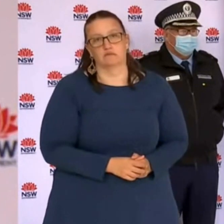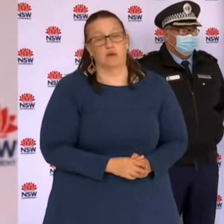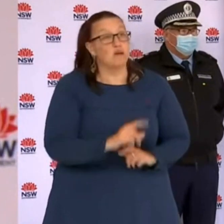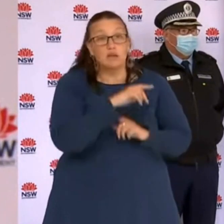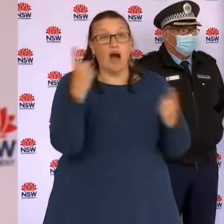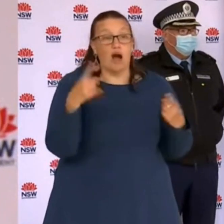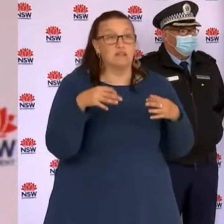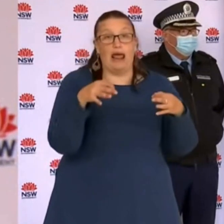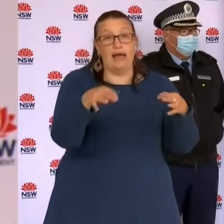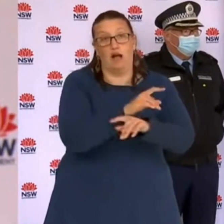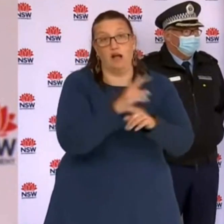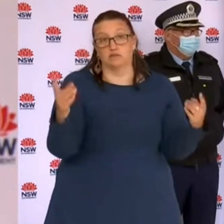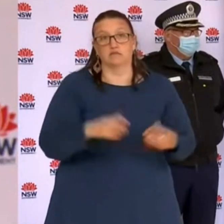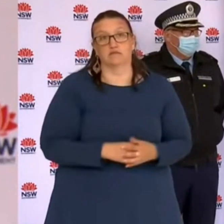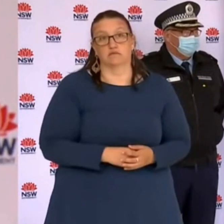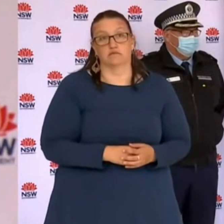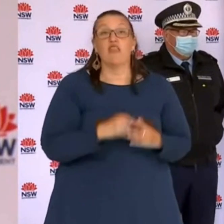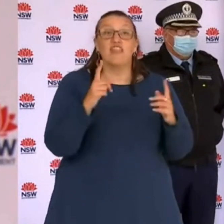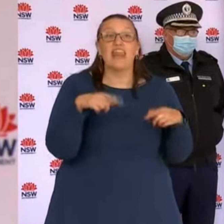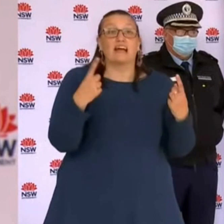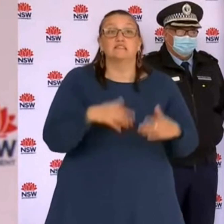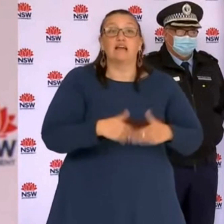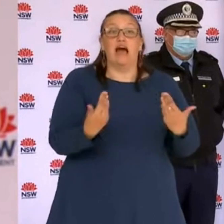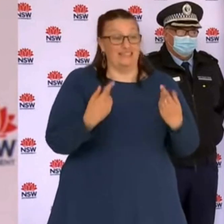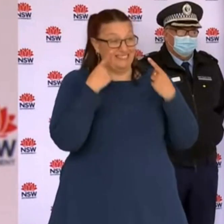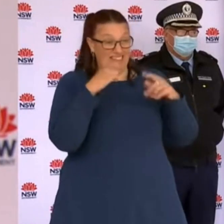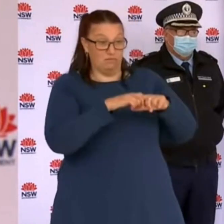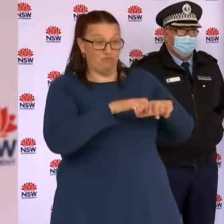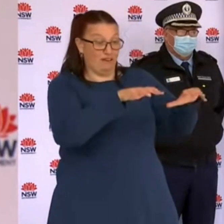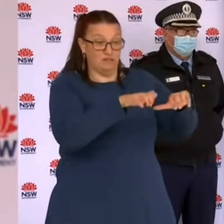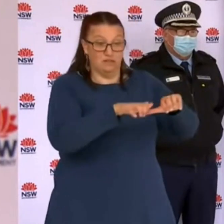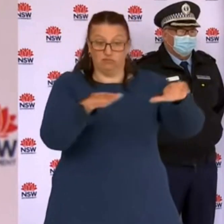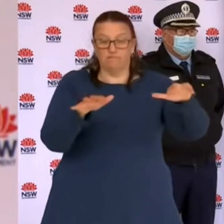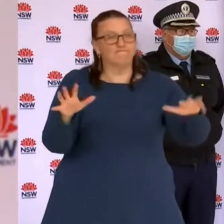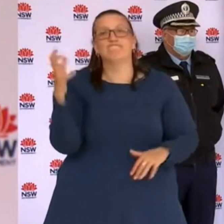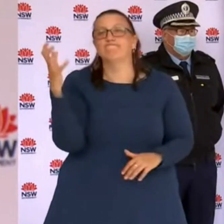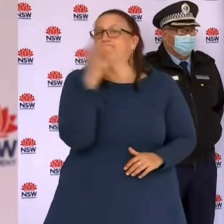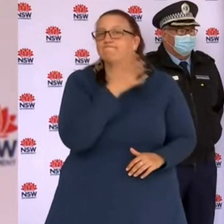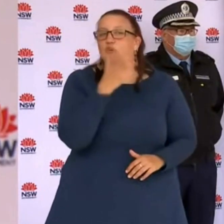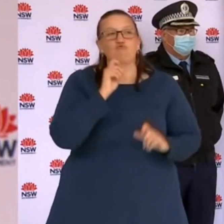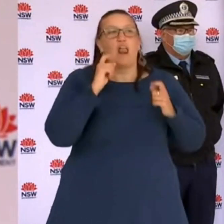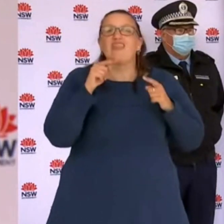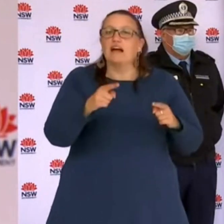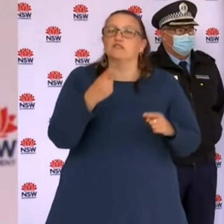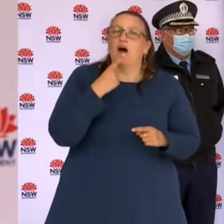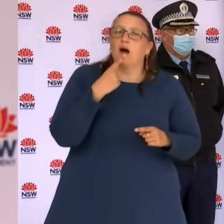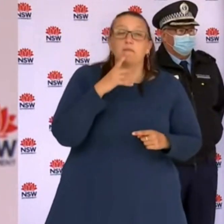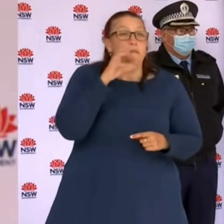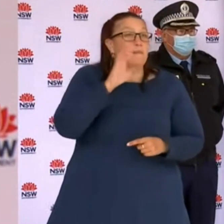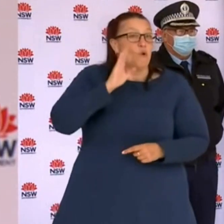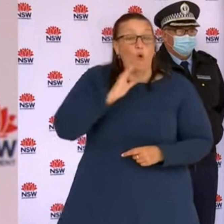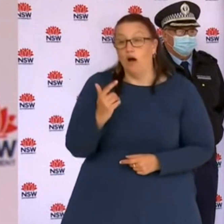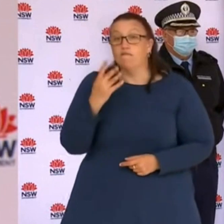then and immediately the next day, when we were clear that there was spread outside and that containment strategy was not going to work, moved to